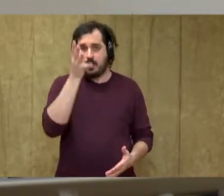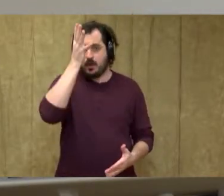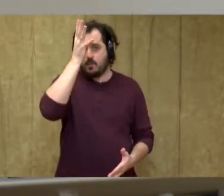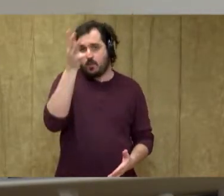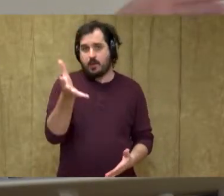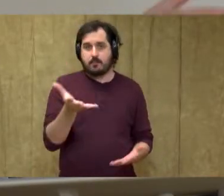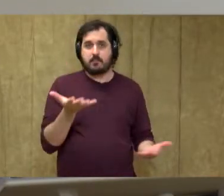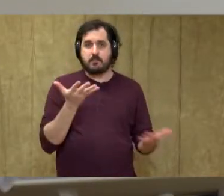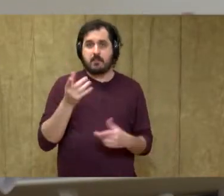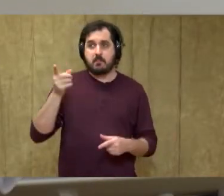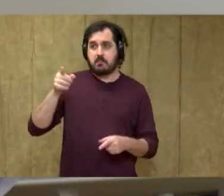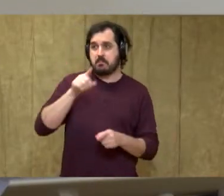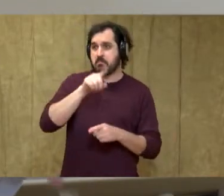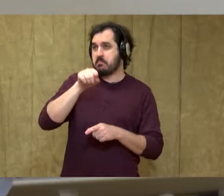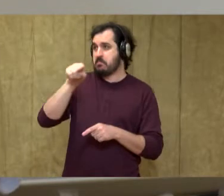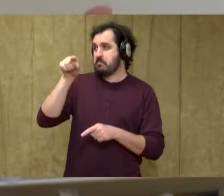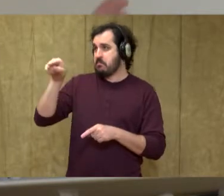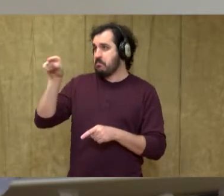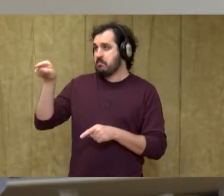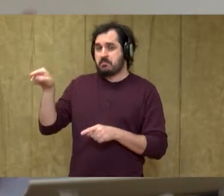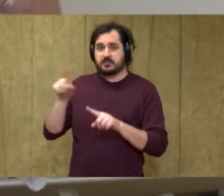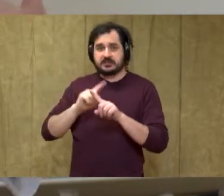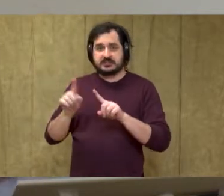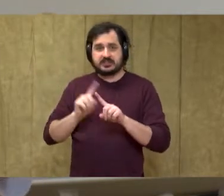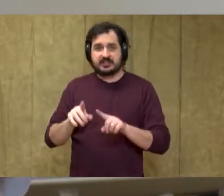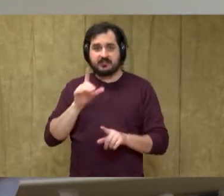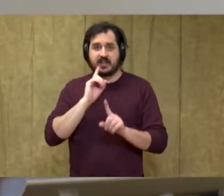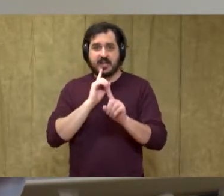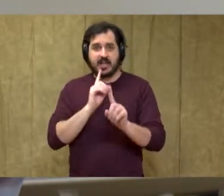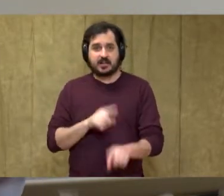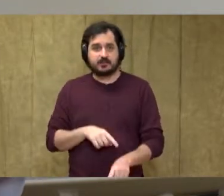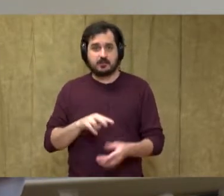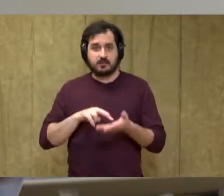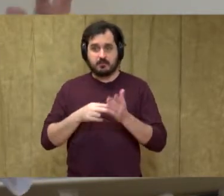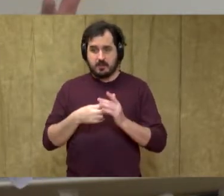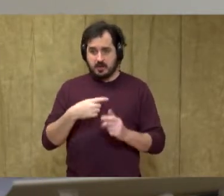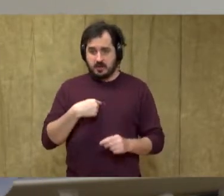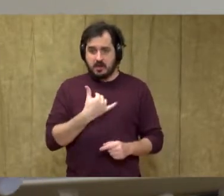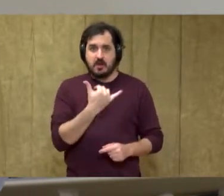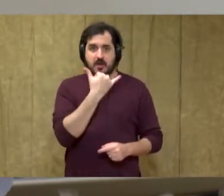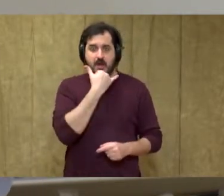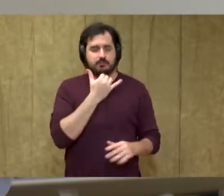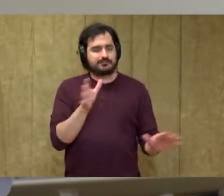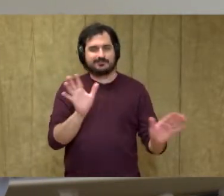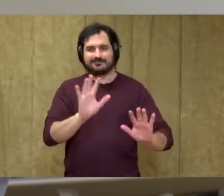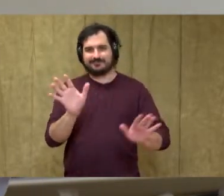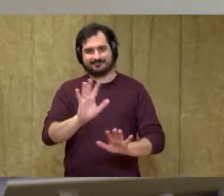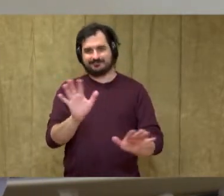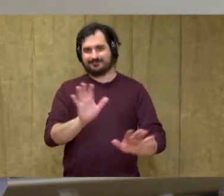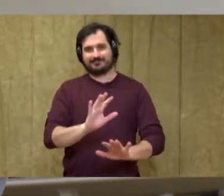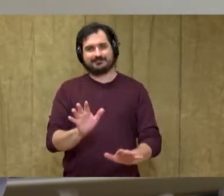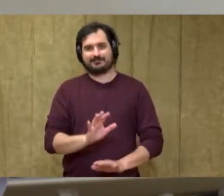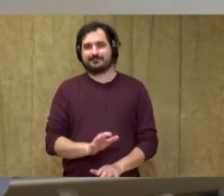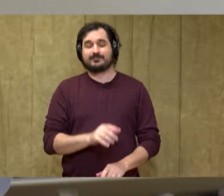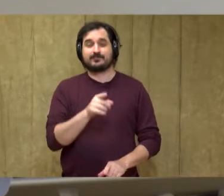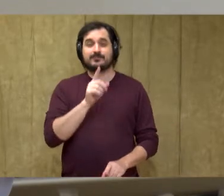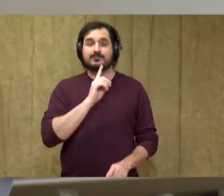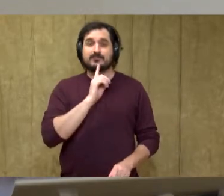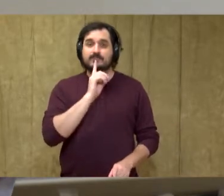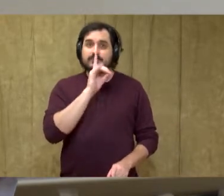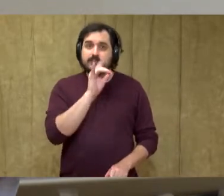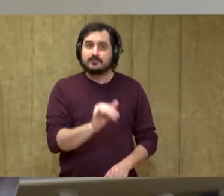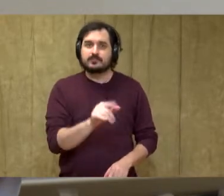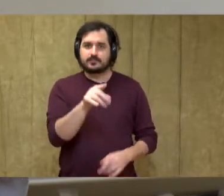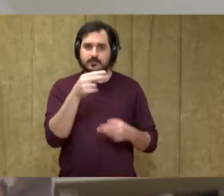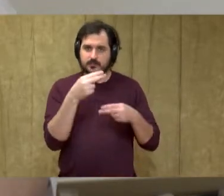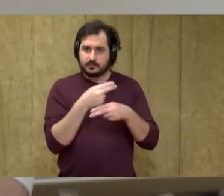maybe they've come up with a different conclusion. You're not wrong necessarily as long as you really are using